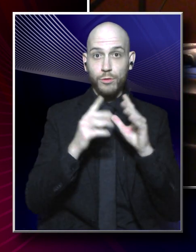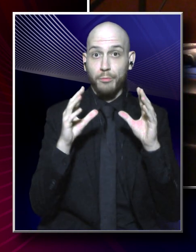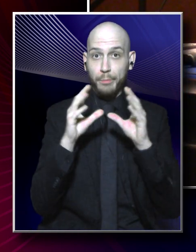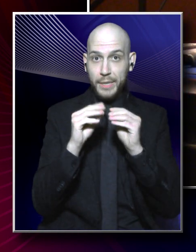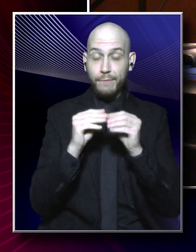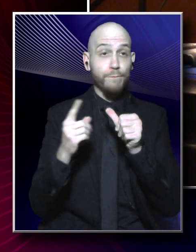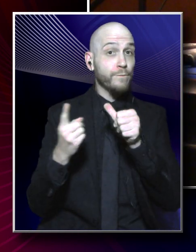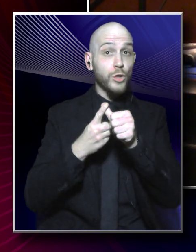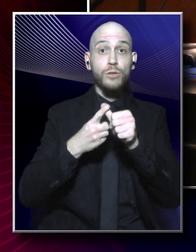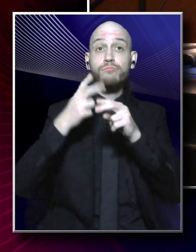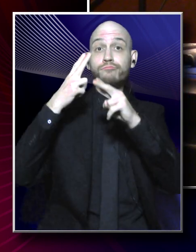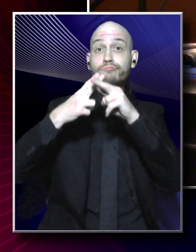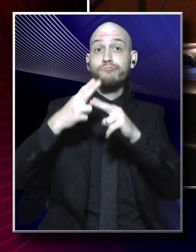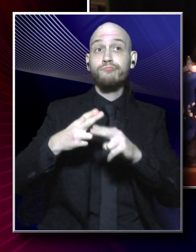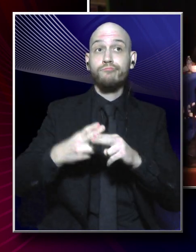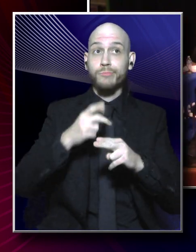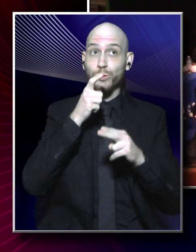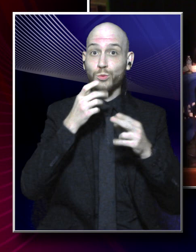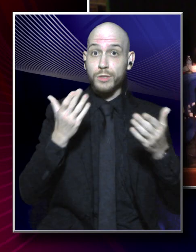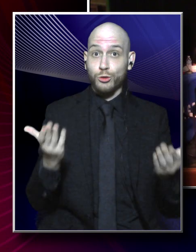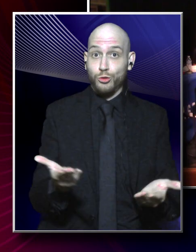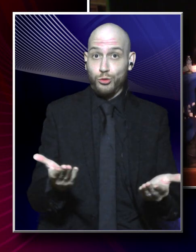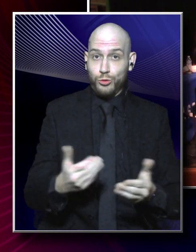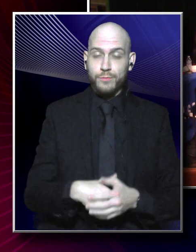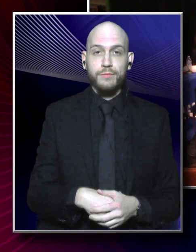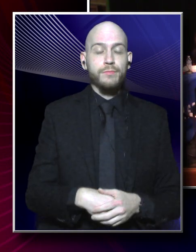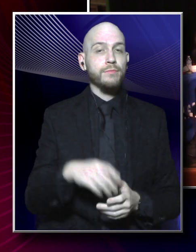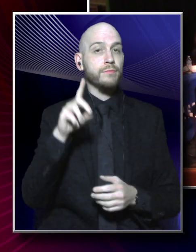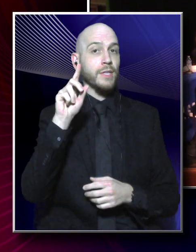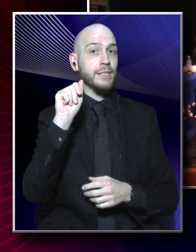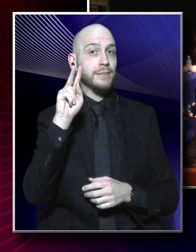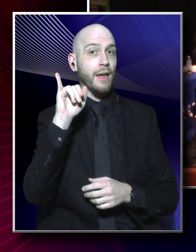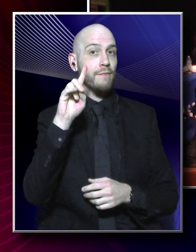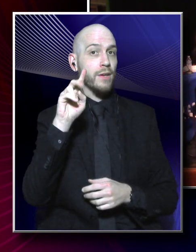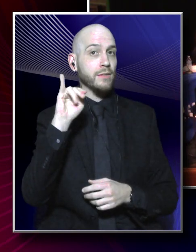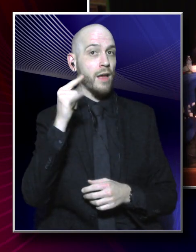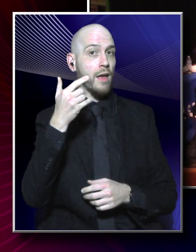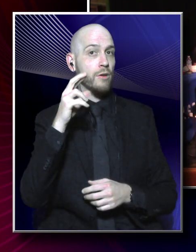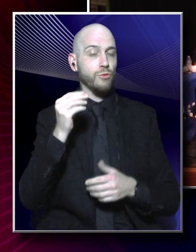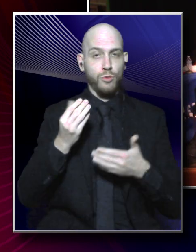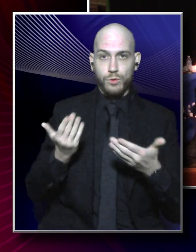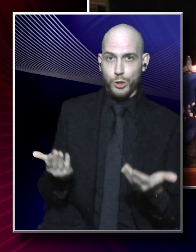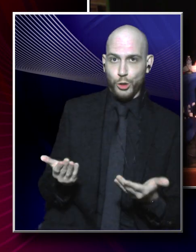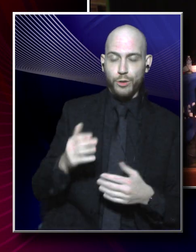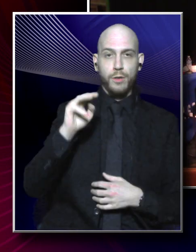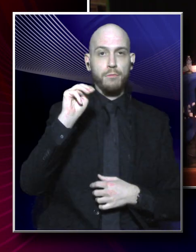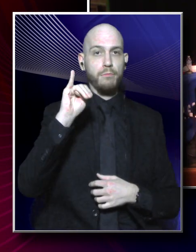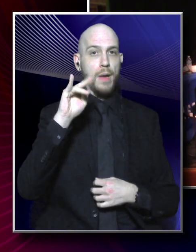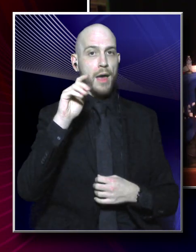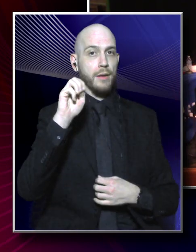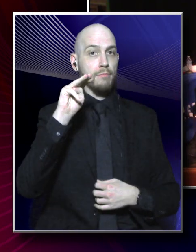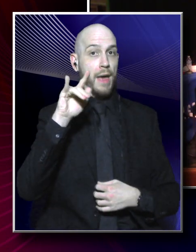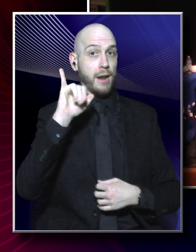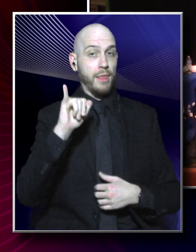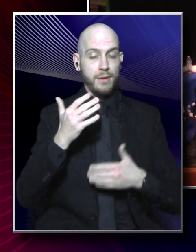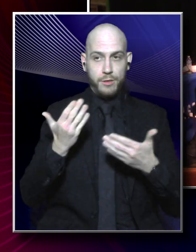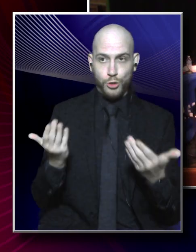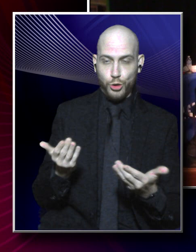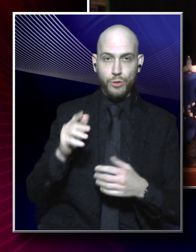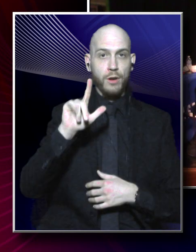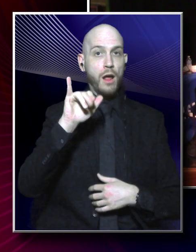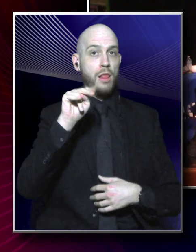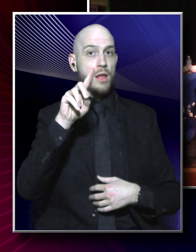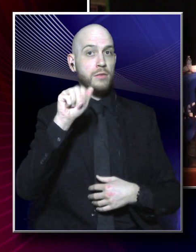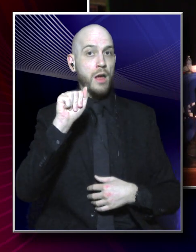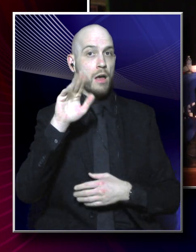call to order and roll call. David Nigro, Present. Mike Manley, Present. Linda